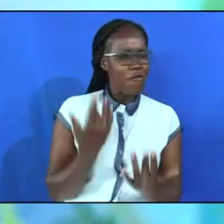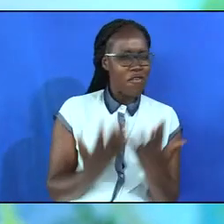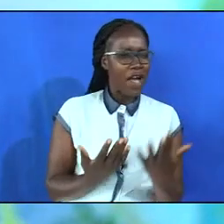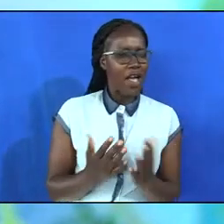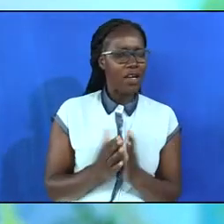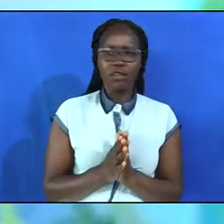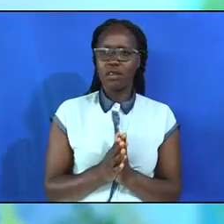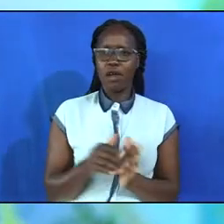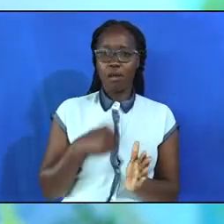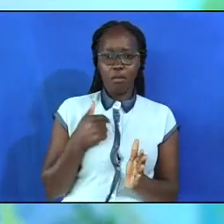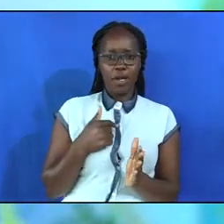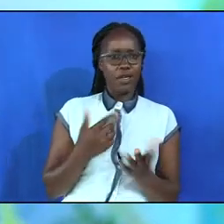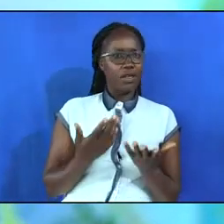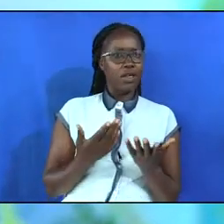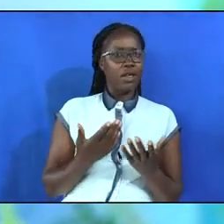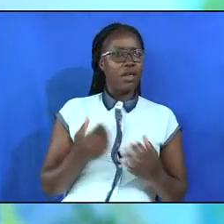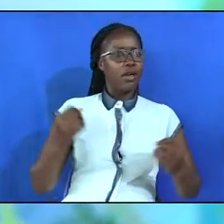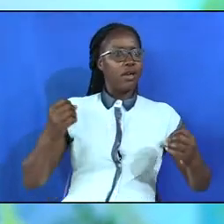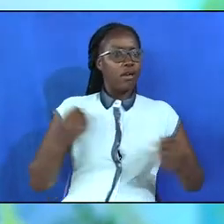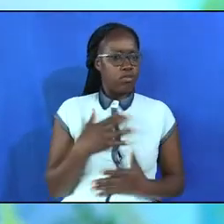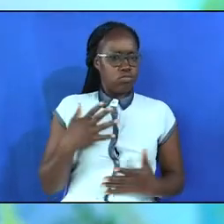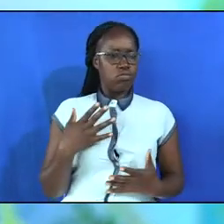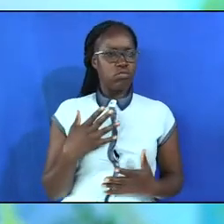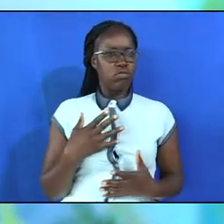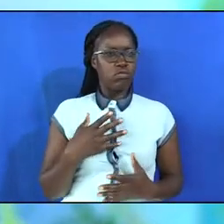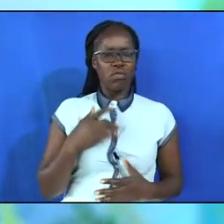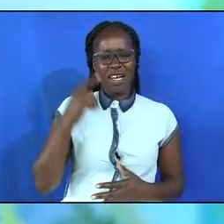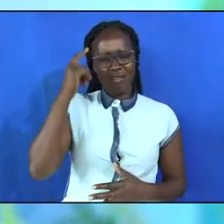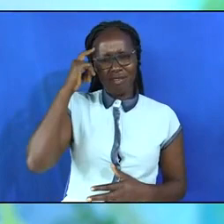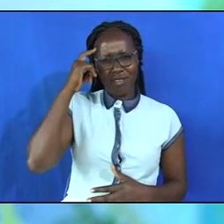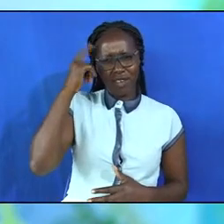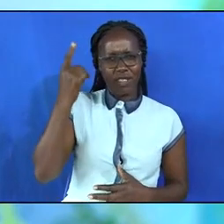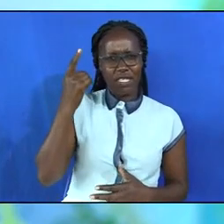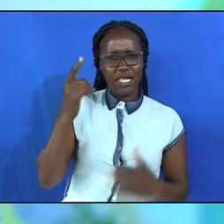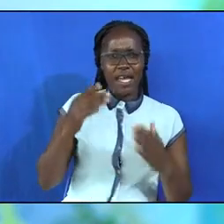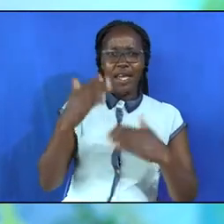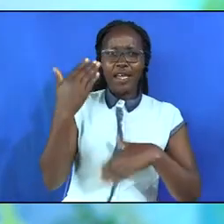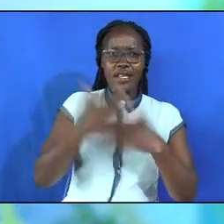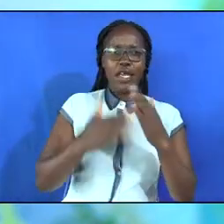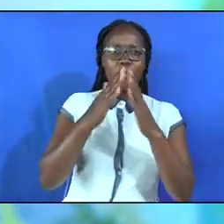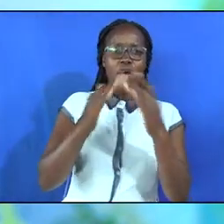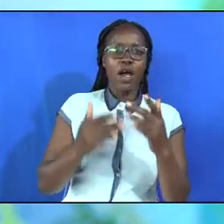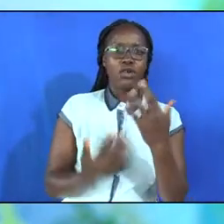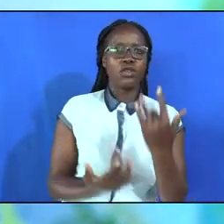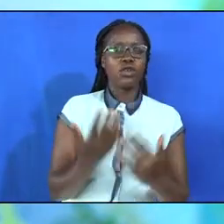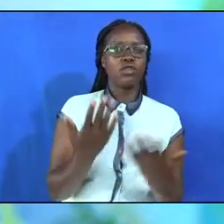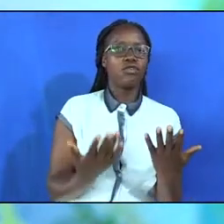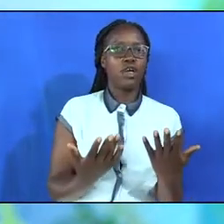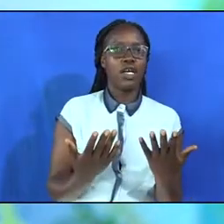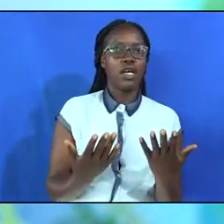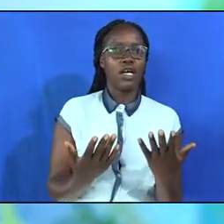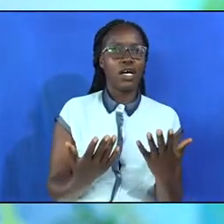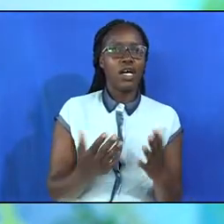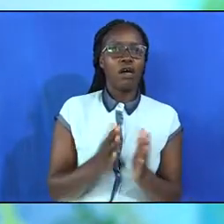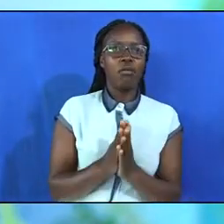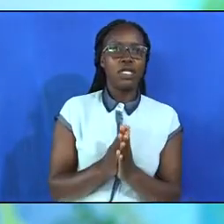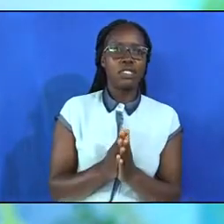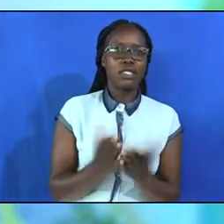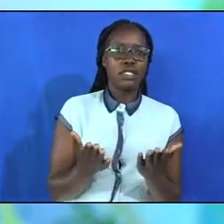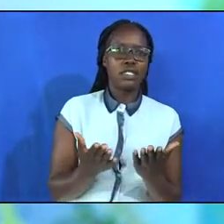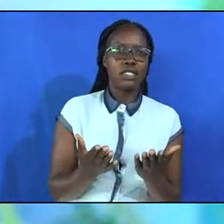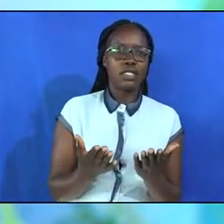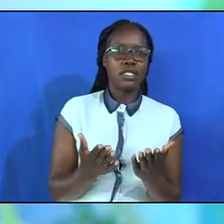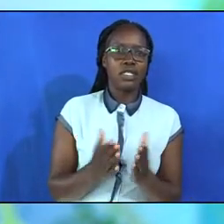I ran, but at first I was thinking it's the neighbor's house on fire. But when I reached, it was actually